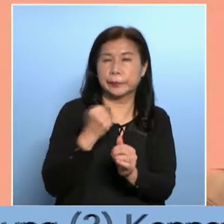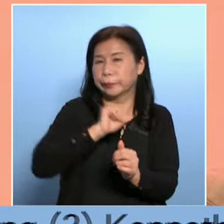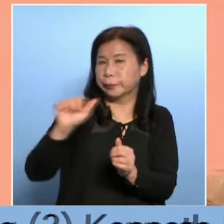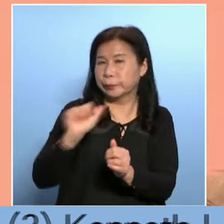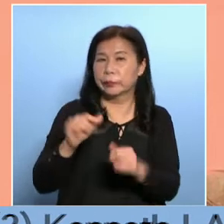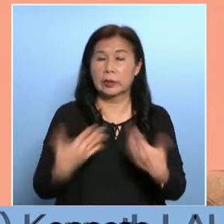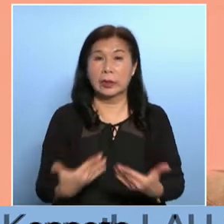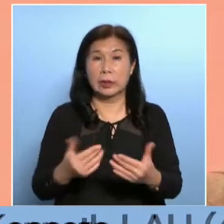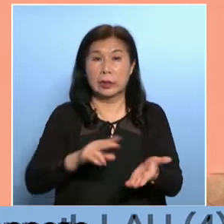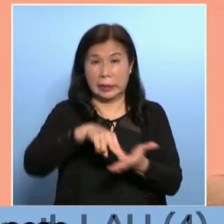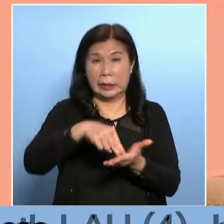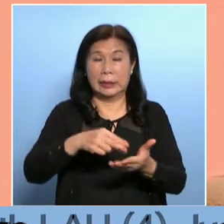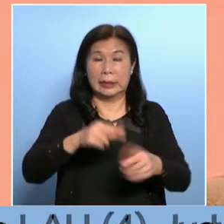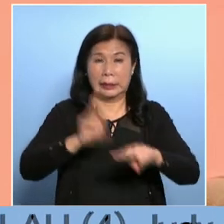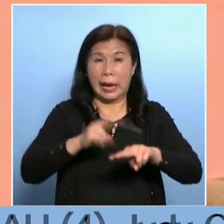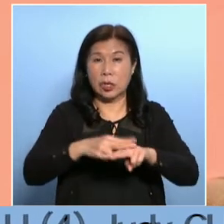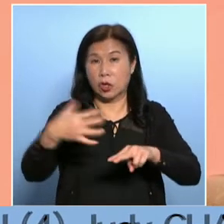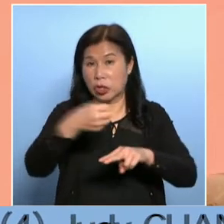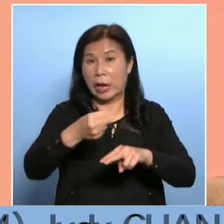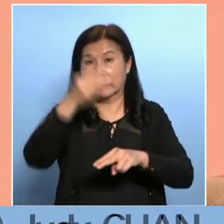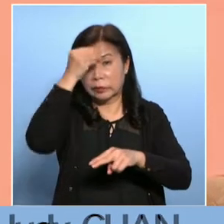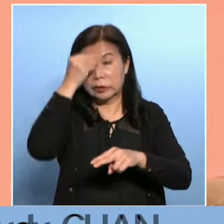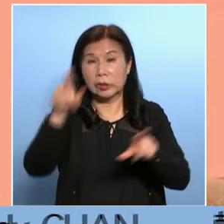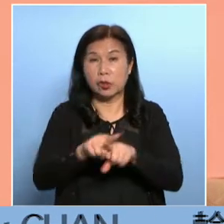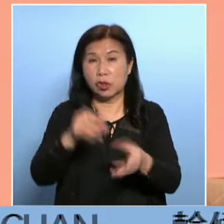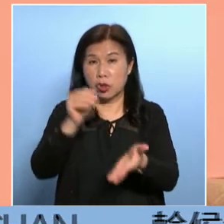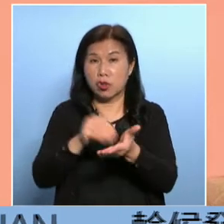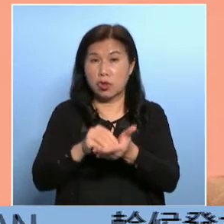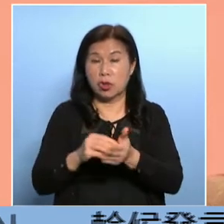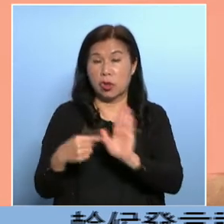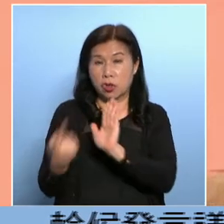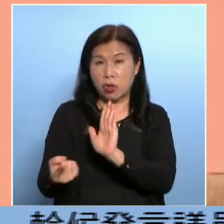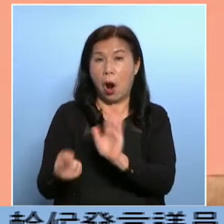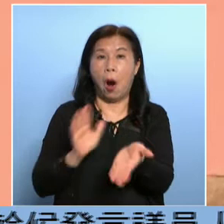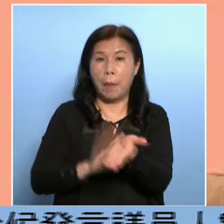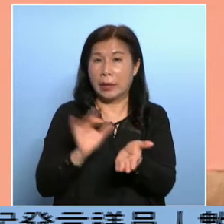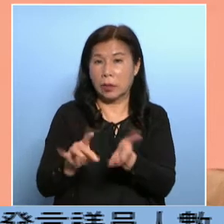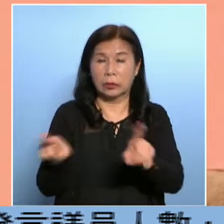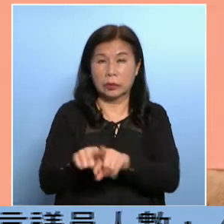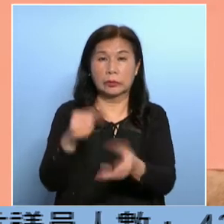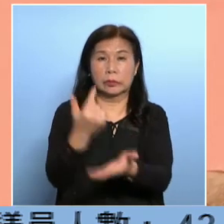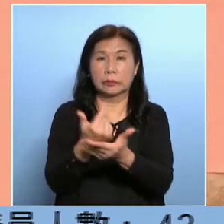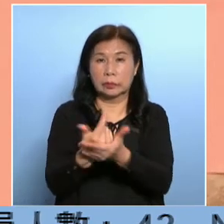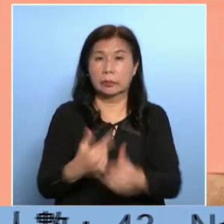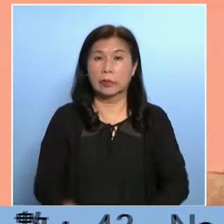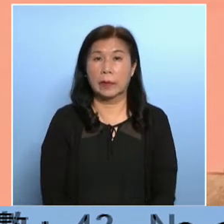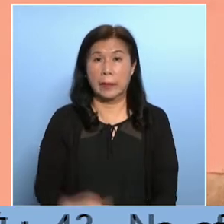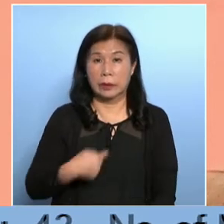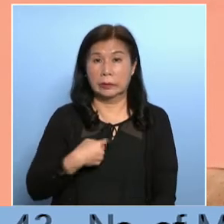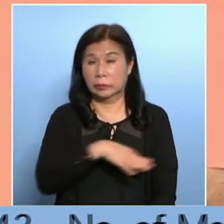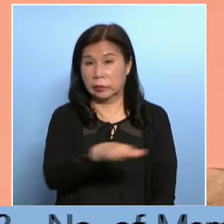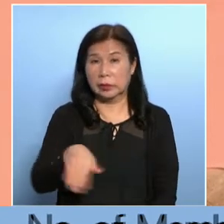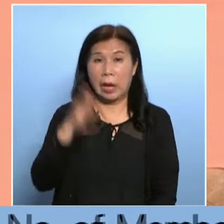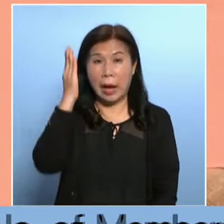is more rigorous than the previous one. The President Xi has issued important instructions in claiming that the fighting the epidemic is the